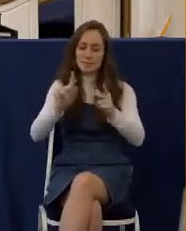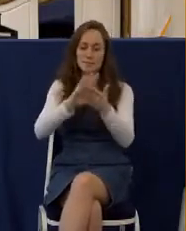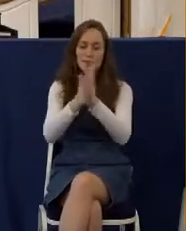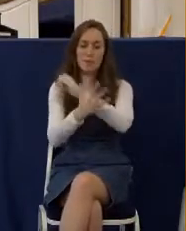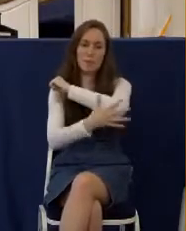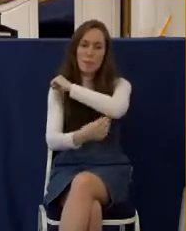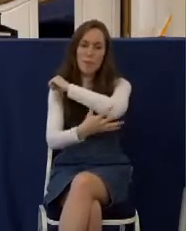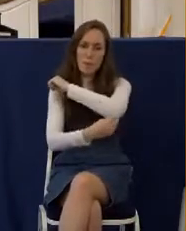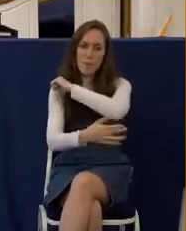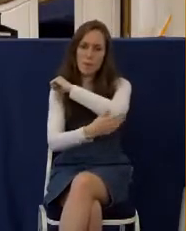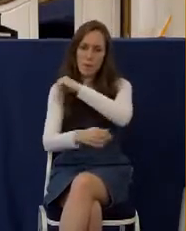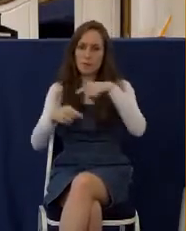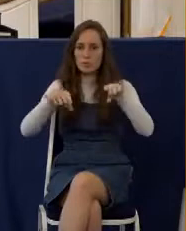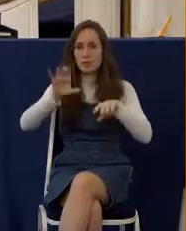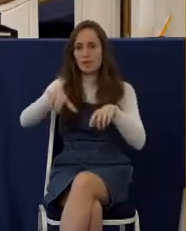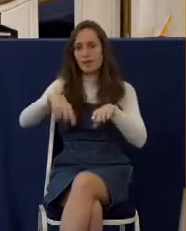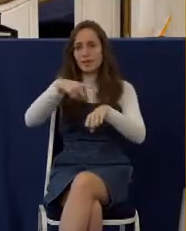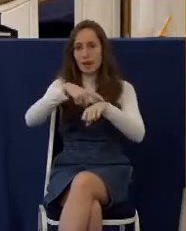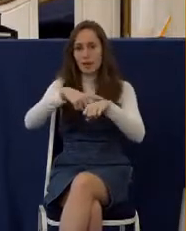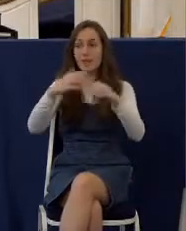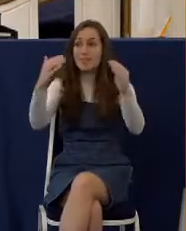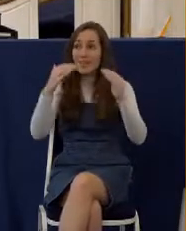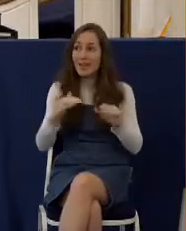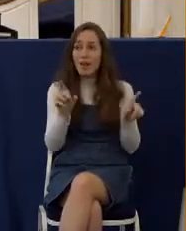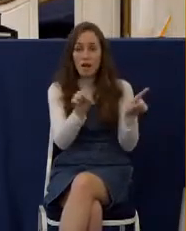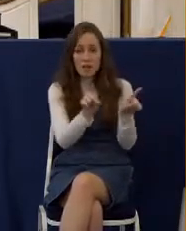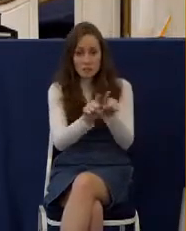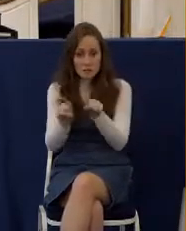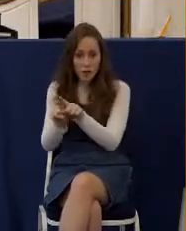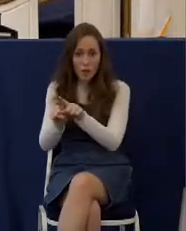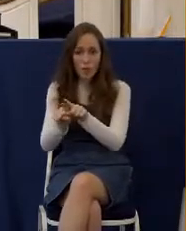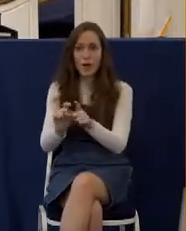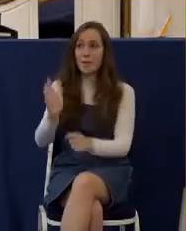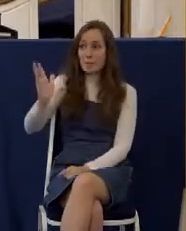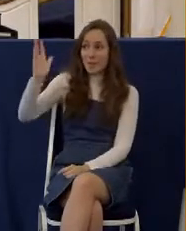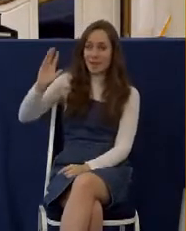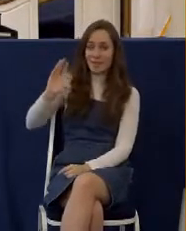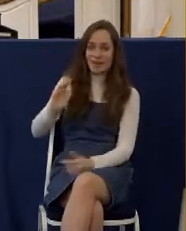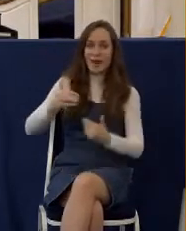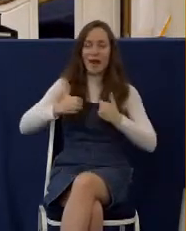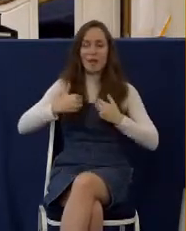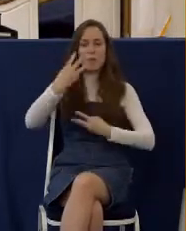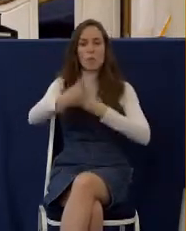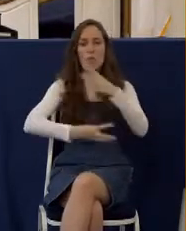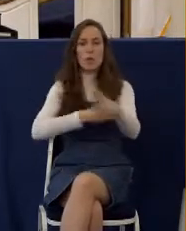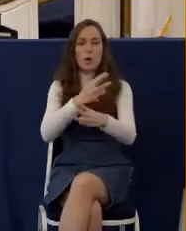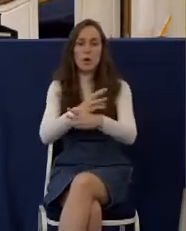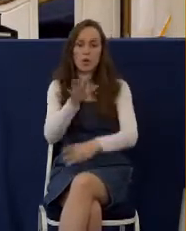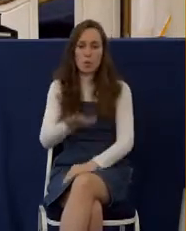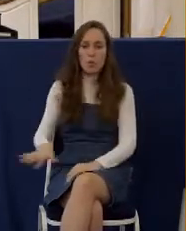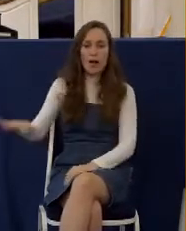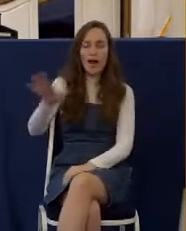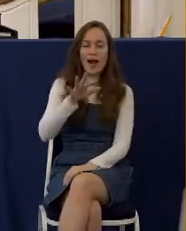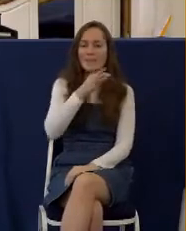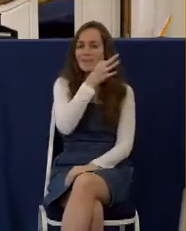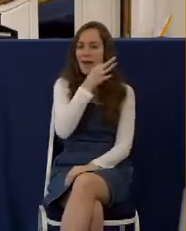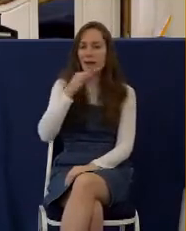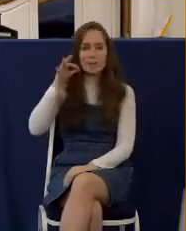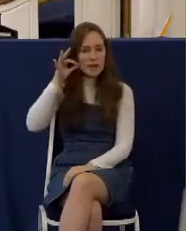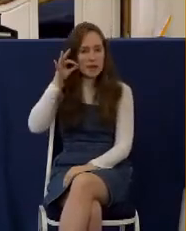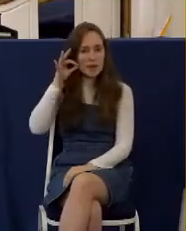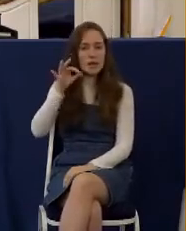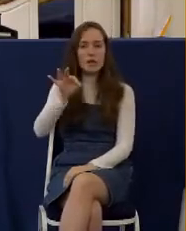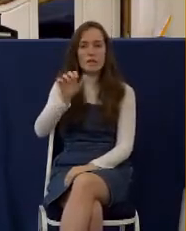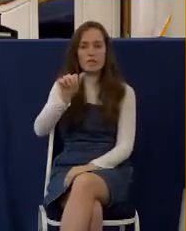that time. But then you add to that, that at this time, there was a worldwide famine. In fact, the Bible speaks about this in the book of